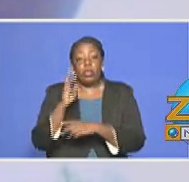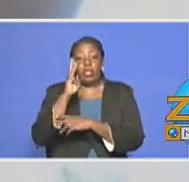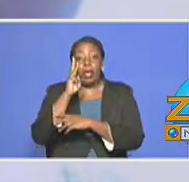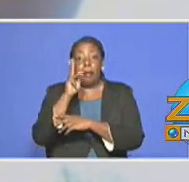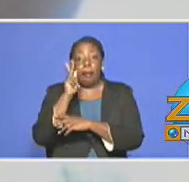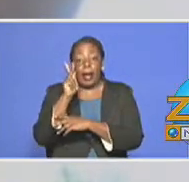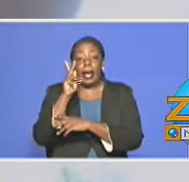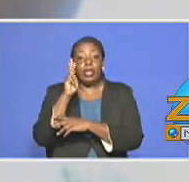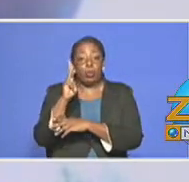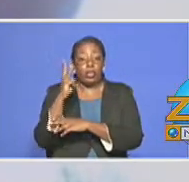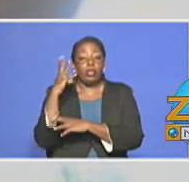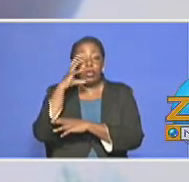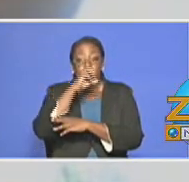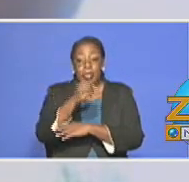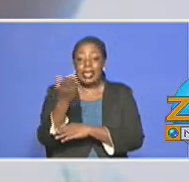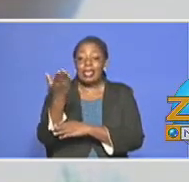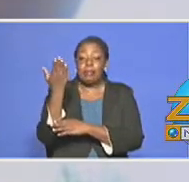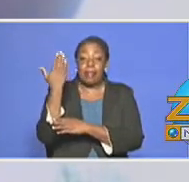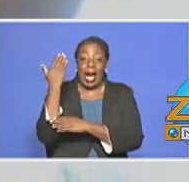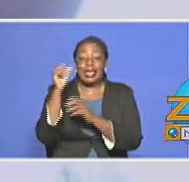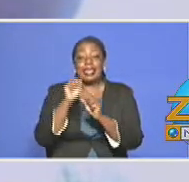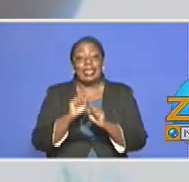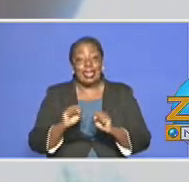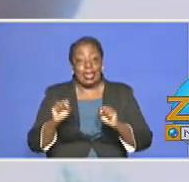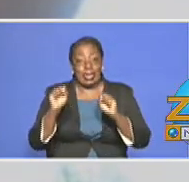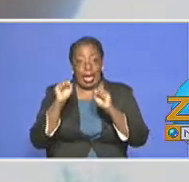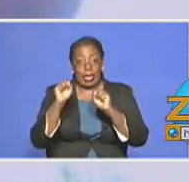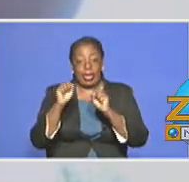reported missing this past Saturday.